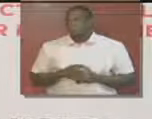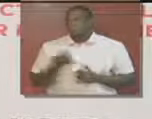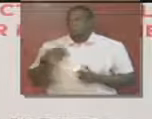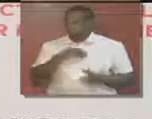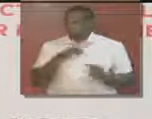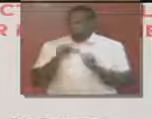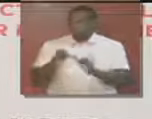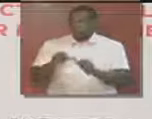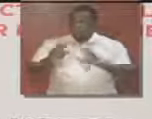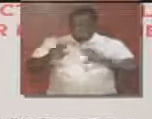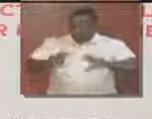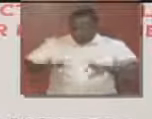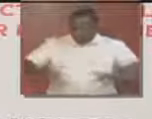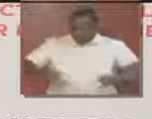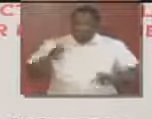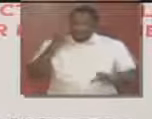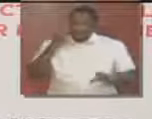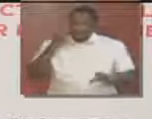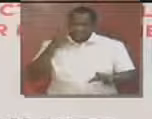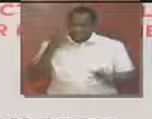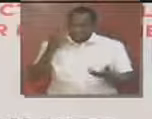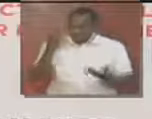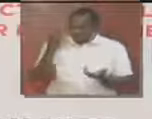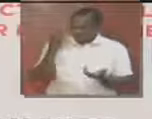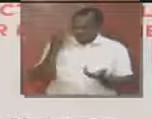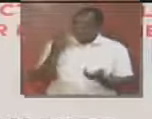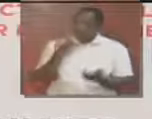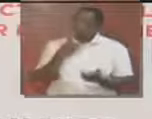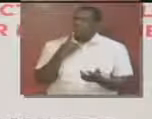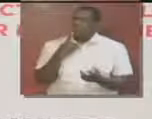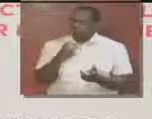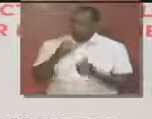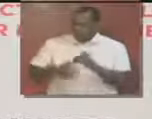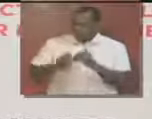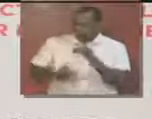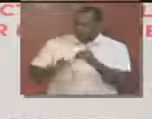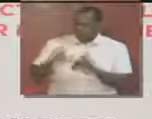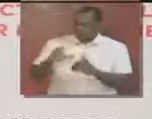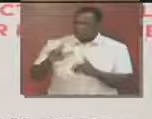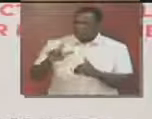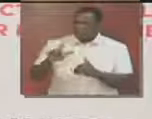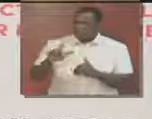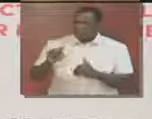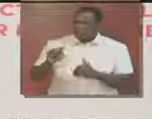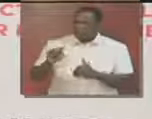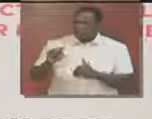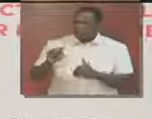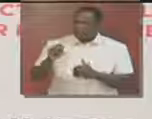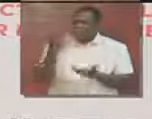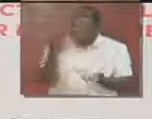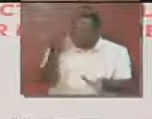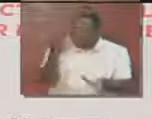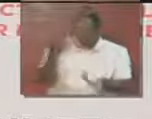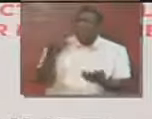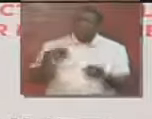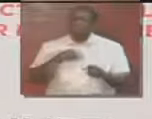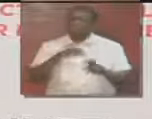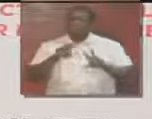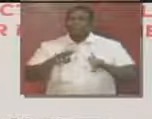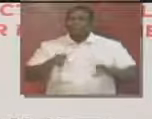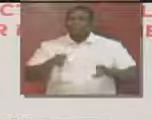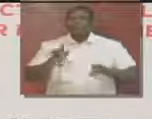is, we can still continue to vaccinate. The WHO's Global Advisory Committee on Vaccine